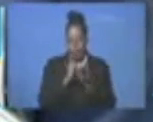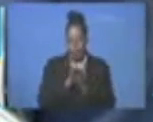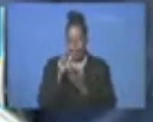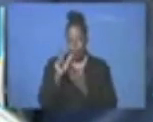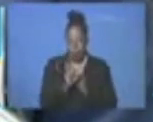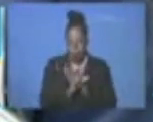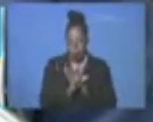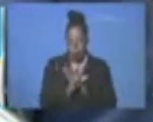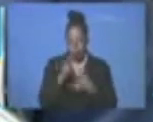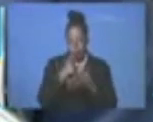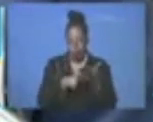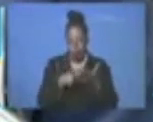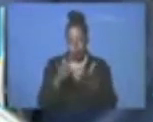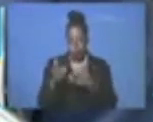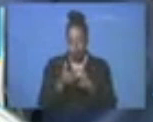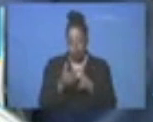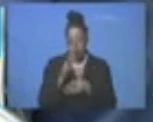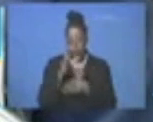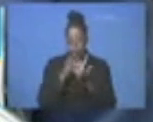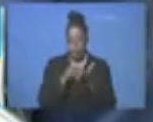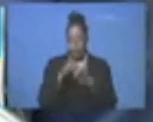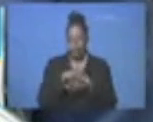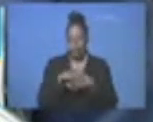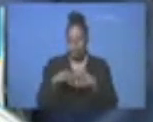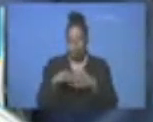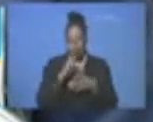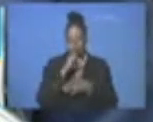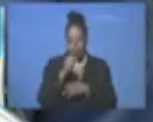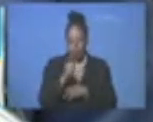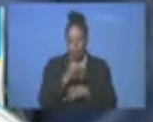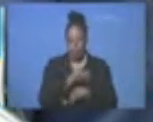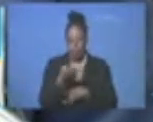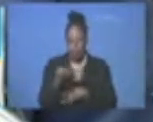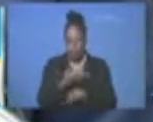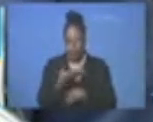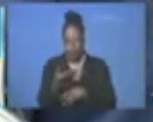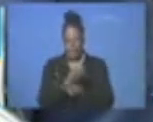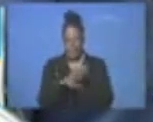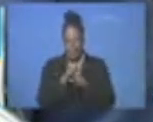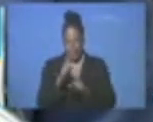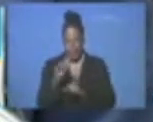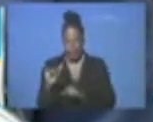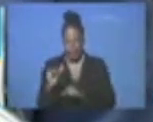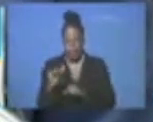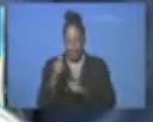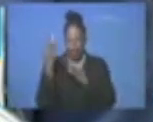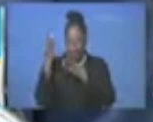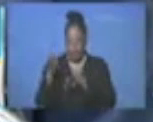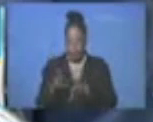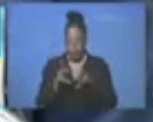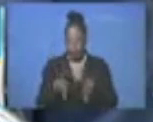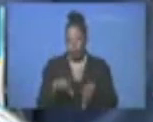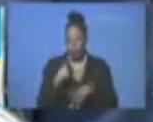to $3 million that ensure that the equipments are working and the safety of the humans or persons,